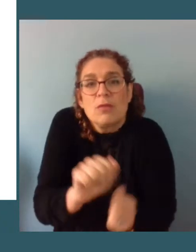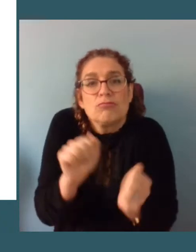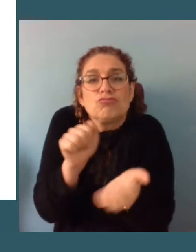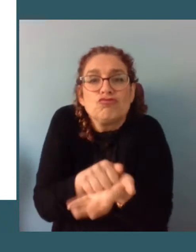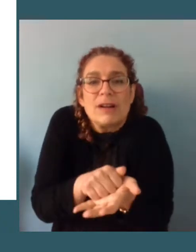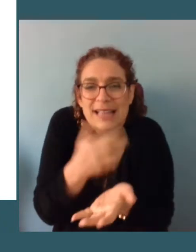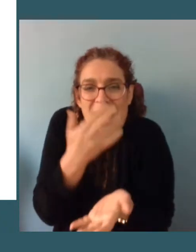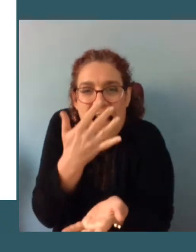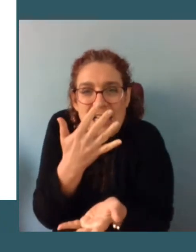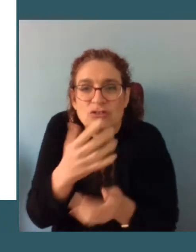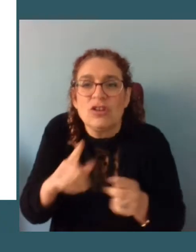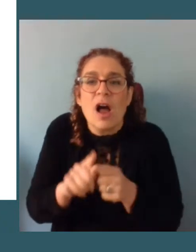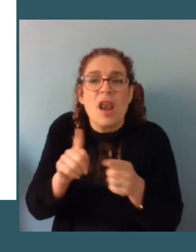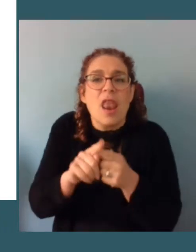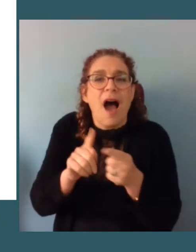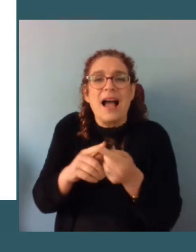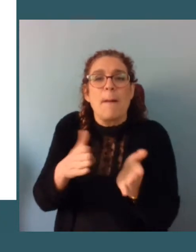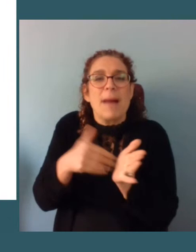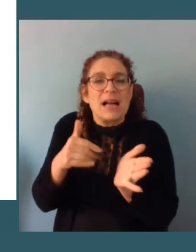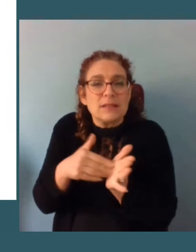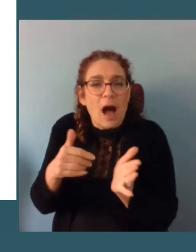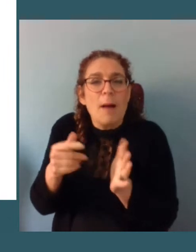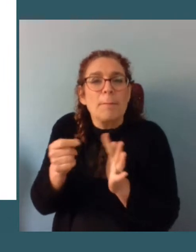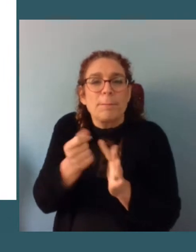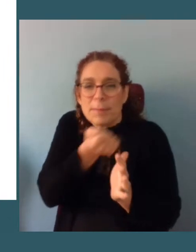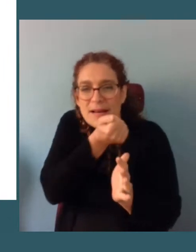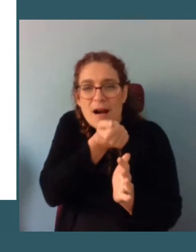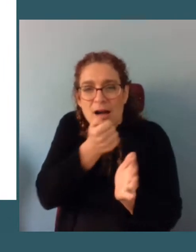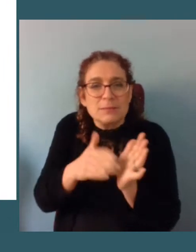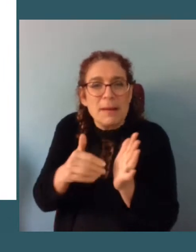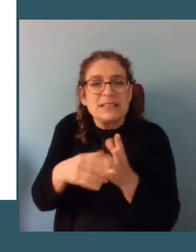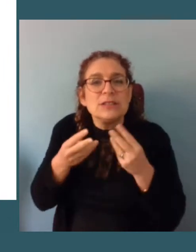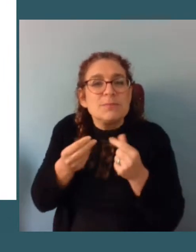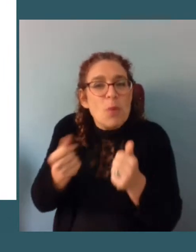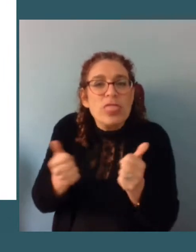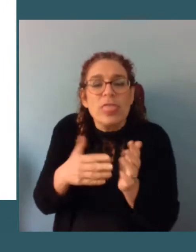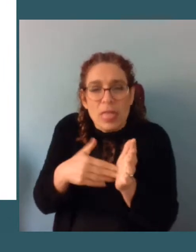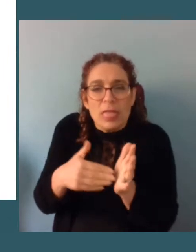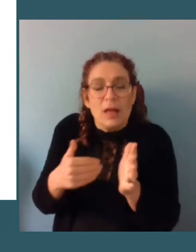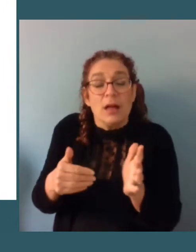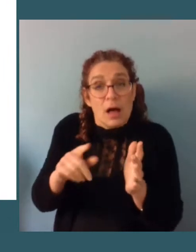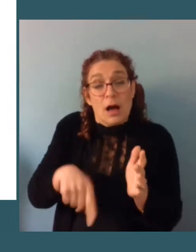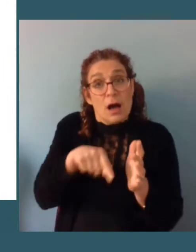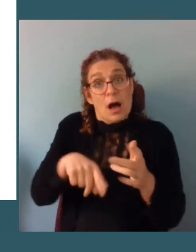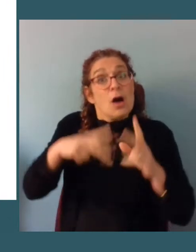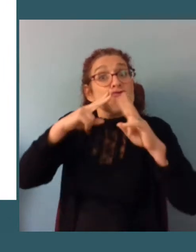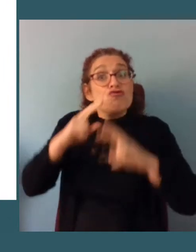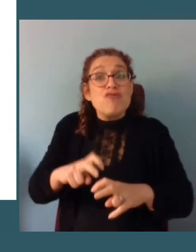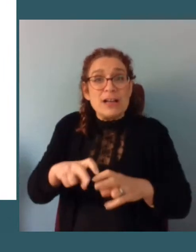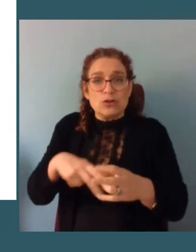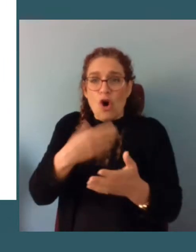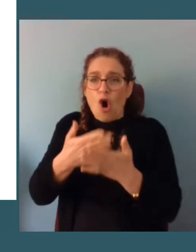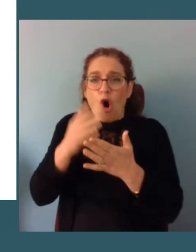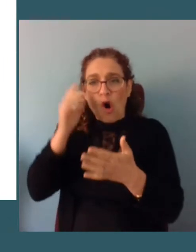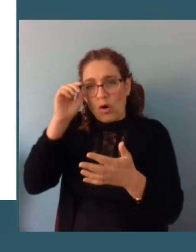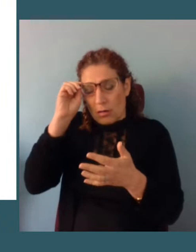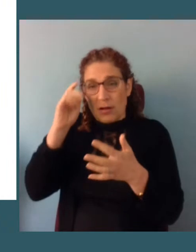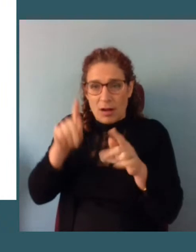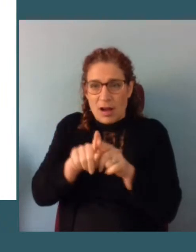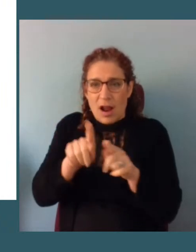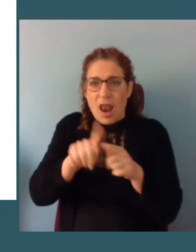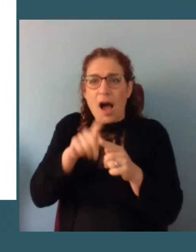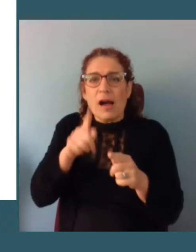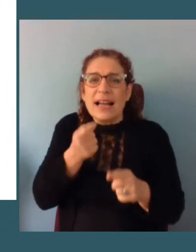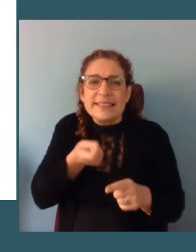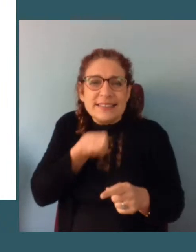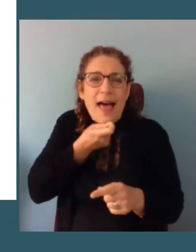smooth peanut butter, or how the research was done was on like a snack called Bamba,